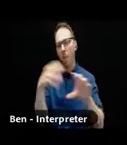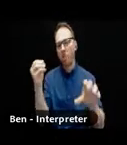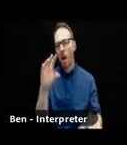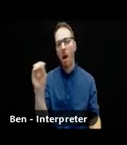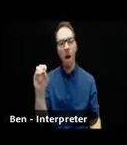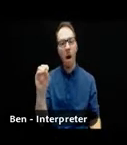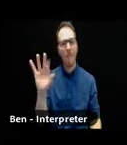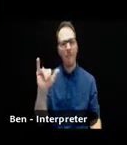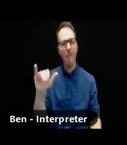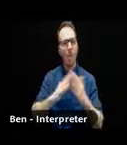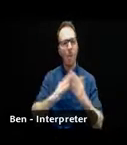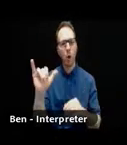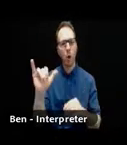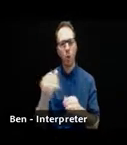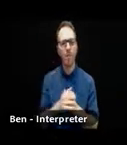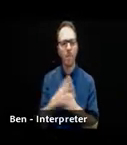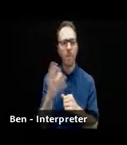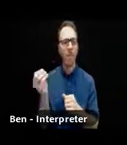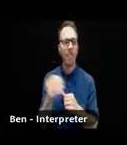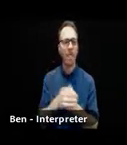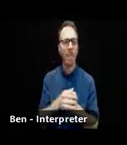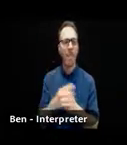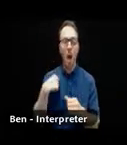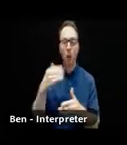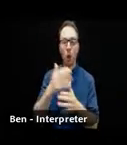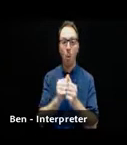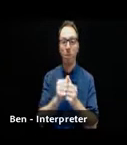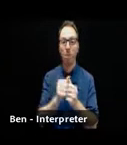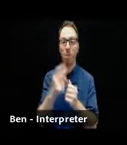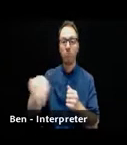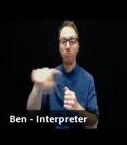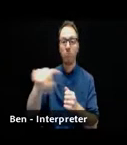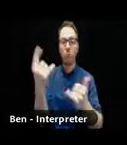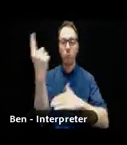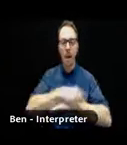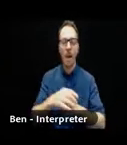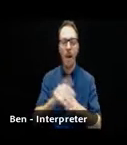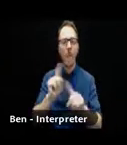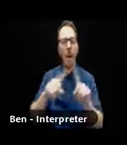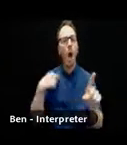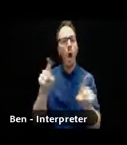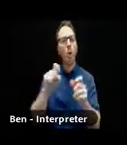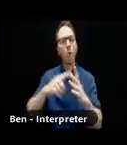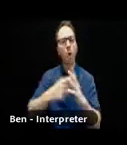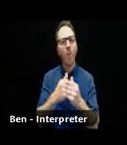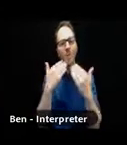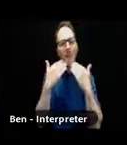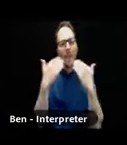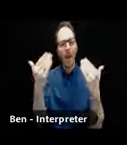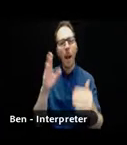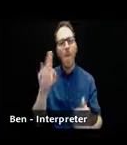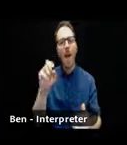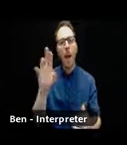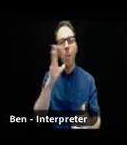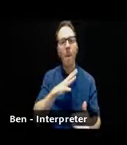communities. I'll be sharing a little bit about that today. But I also want to start with thanking Better Women's Justice